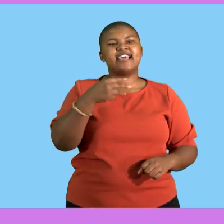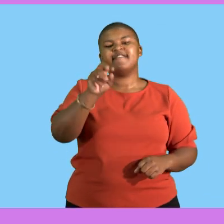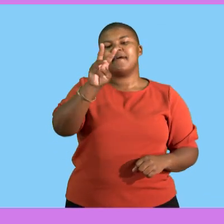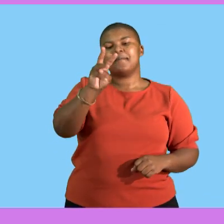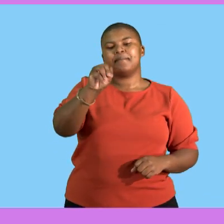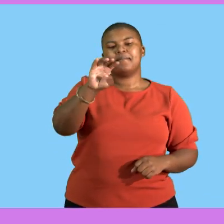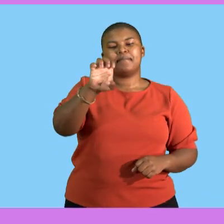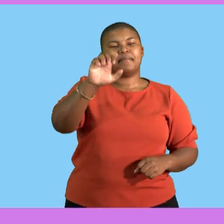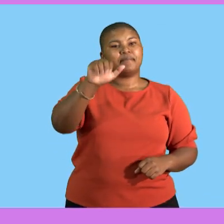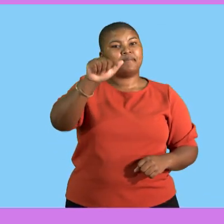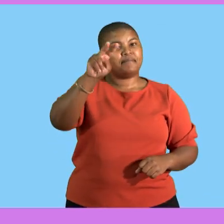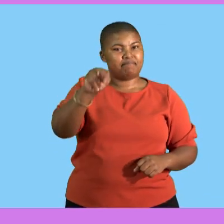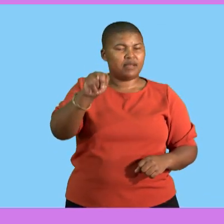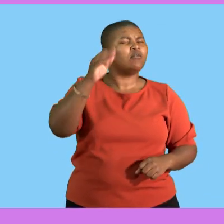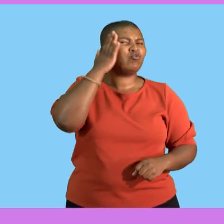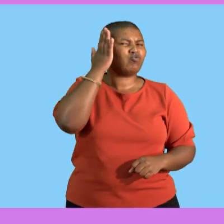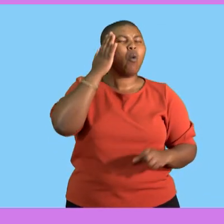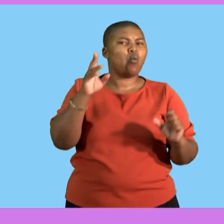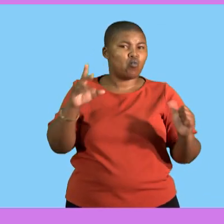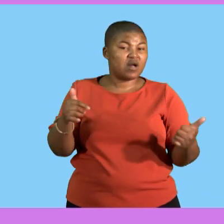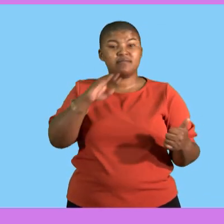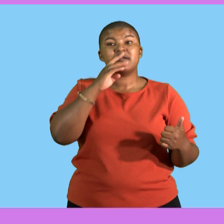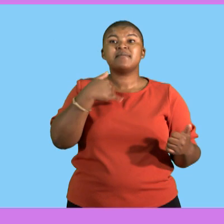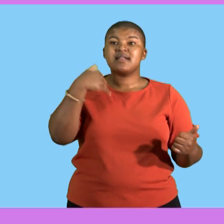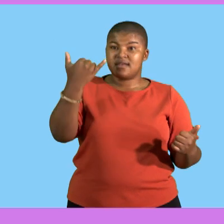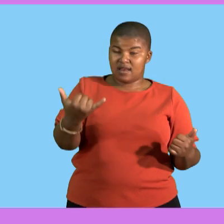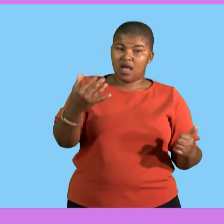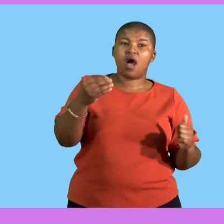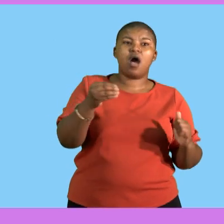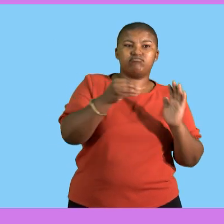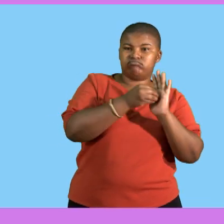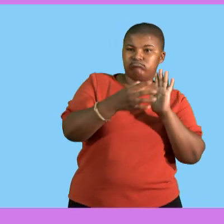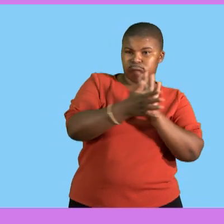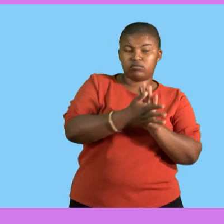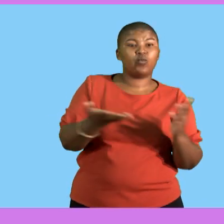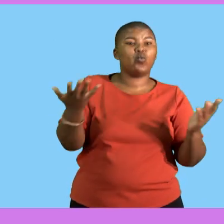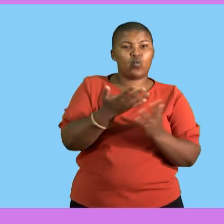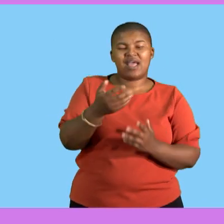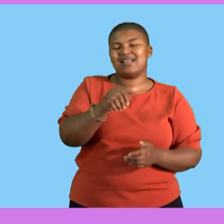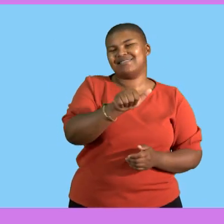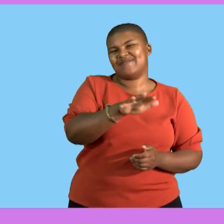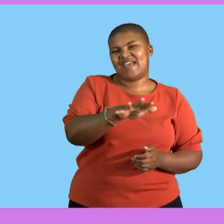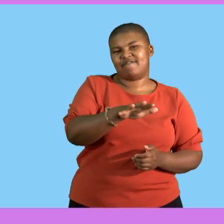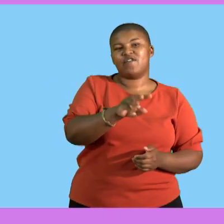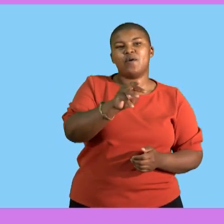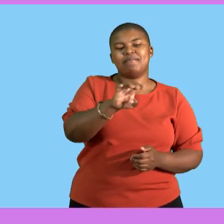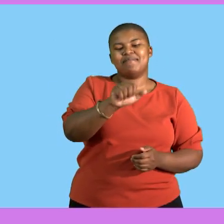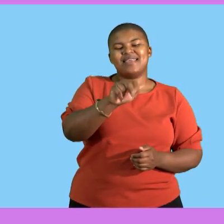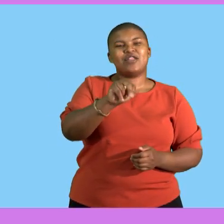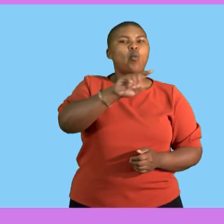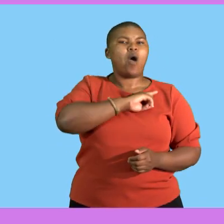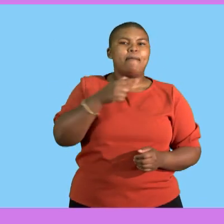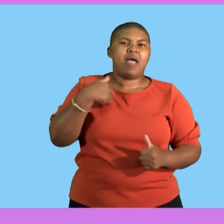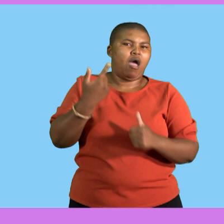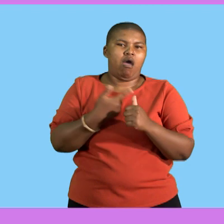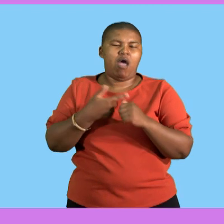mean. So I go to my formula or the procedure. I substitute under mean, because now I'm no longer calculating the